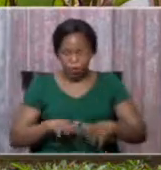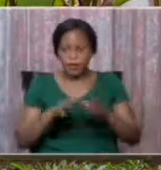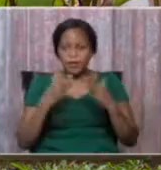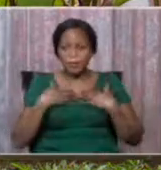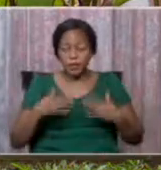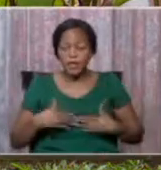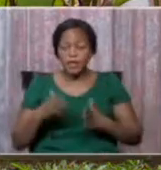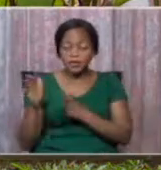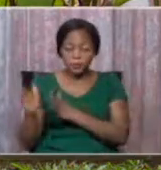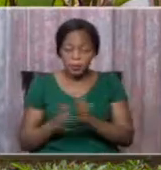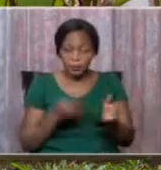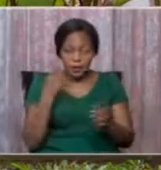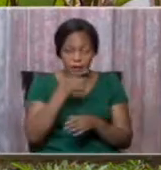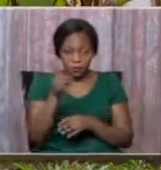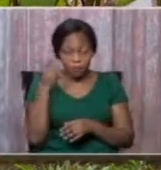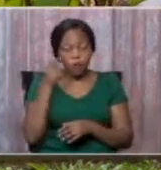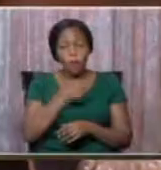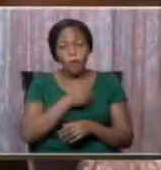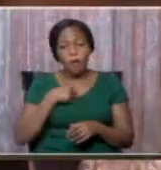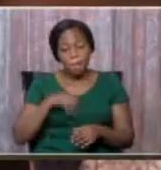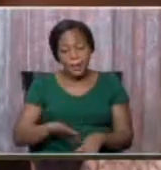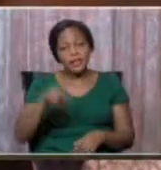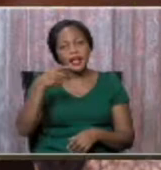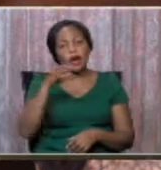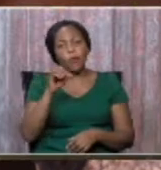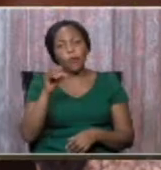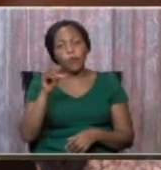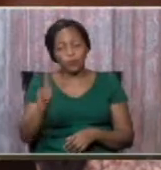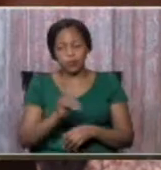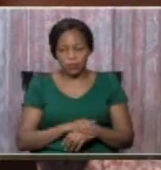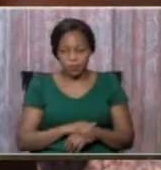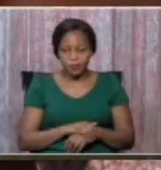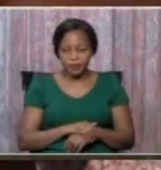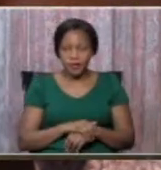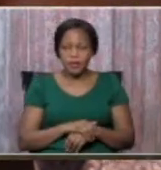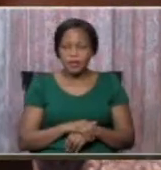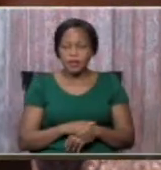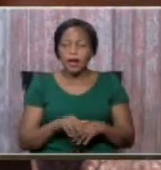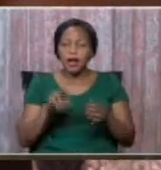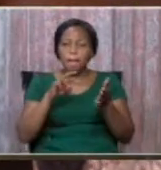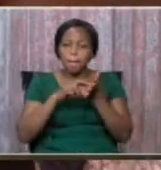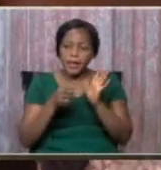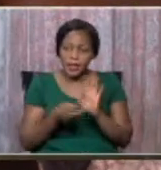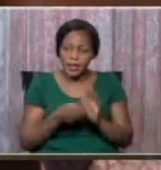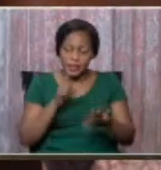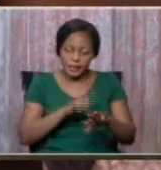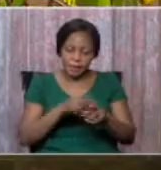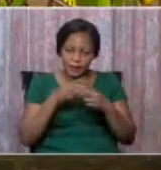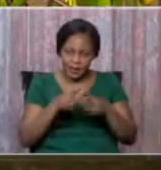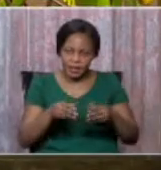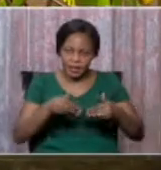levels reach their maximum, you finally get menarche, which is the